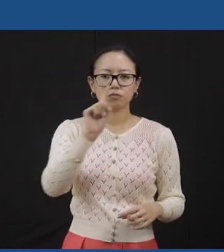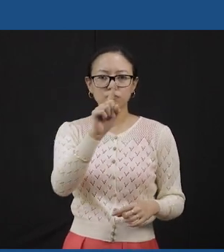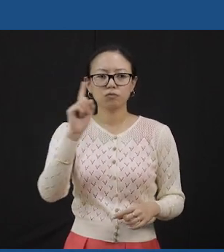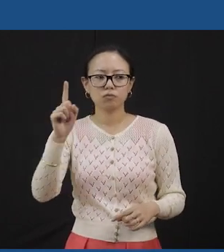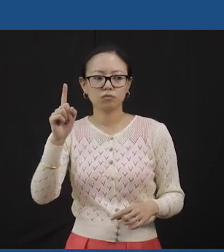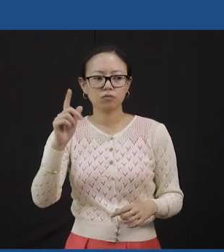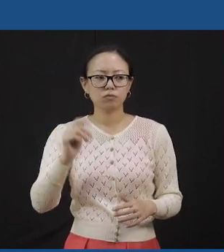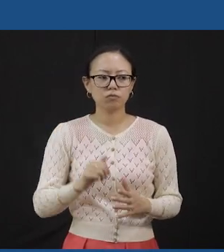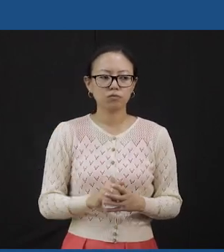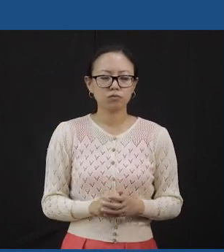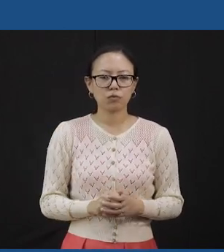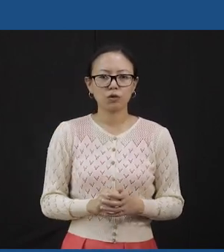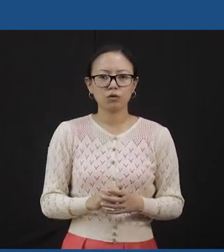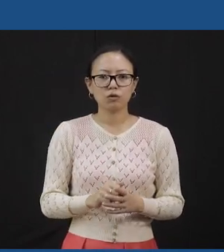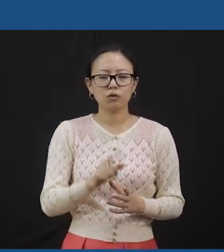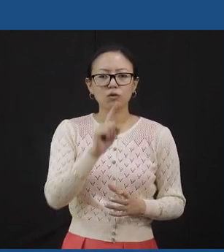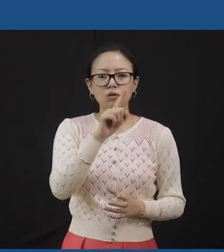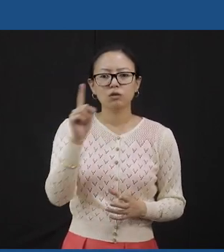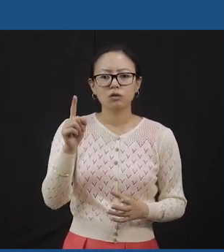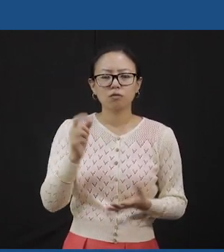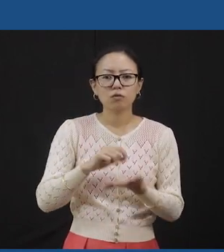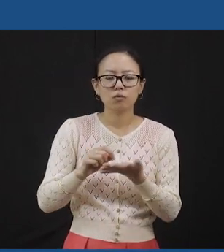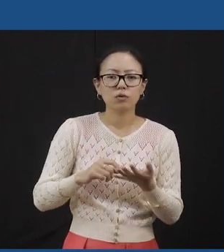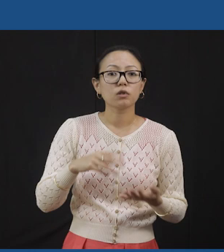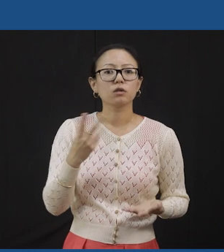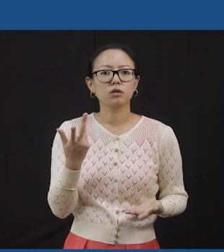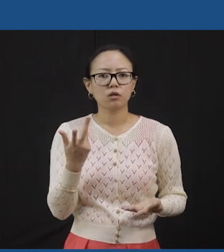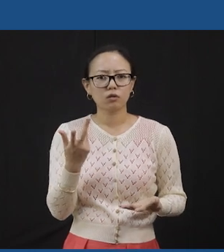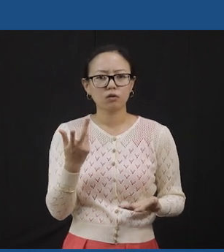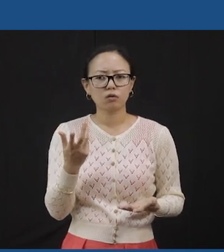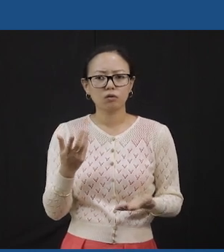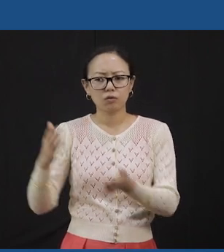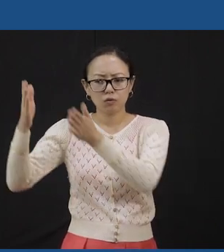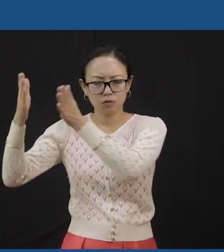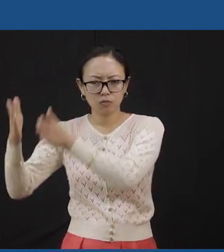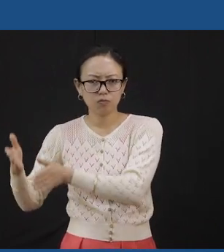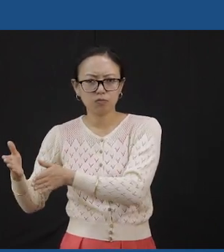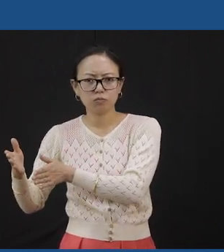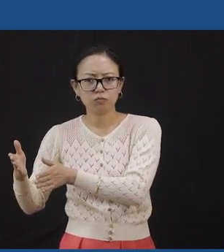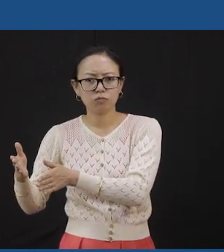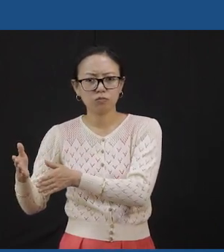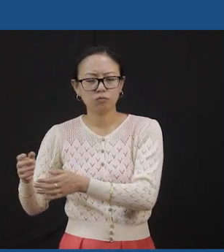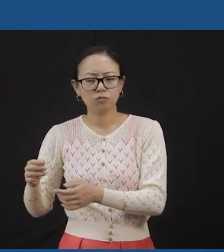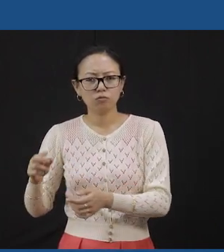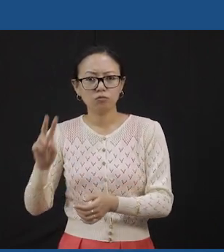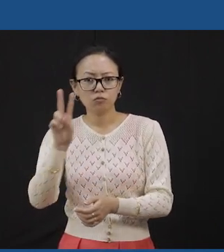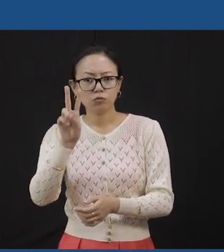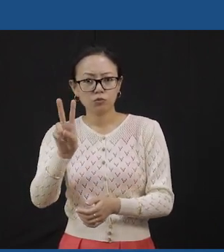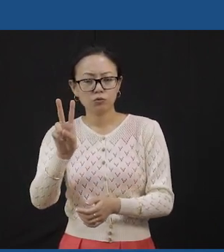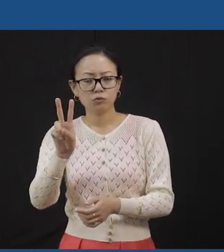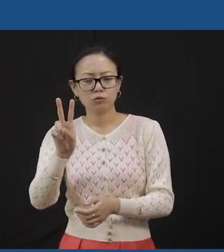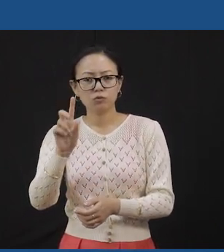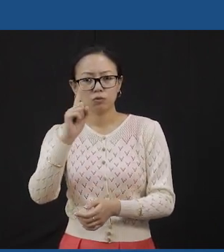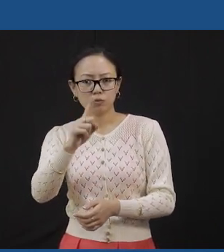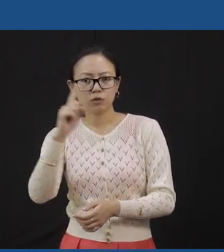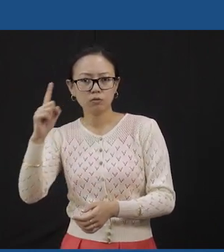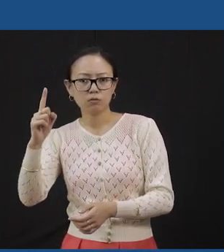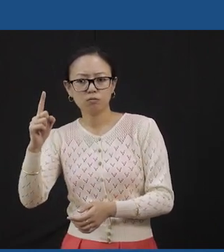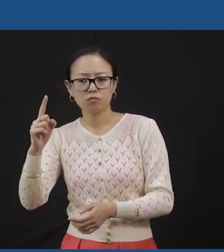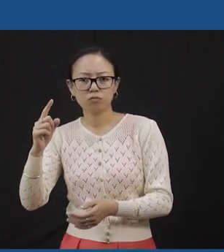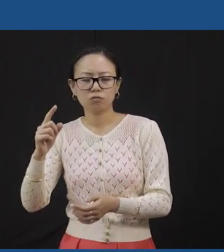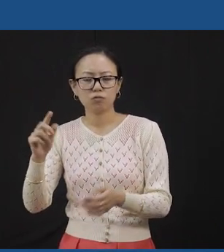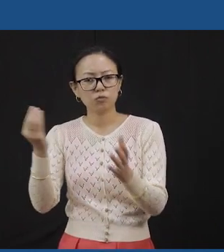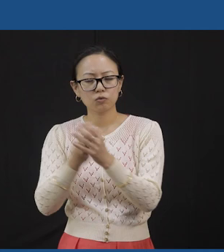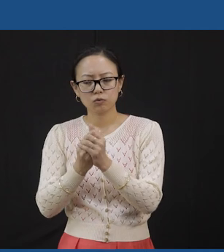How do we do this 11? Shall we place in one place? No, we can't accommodate two numbers in one